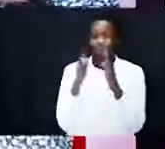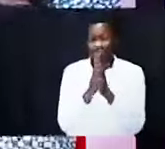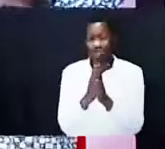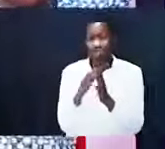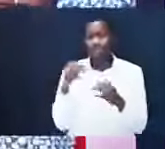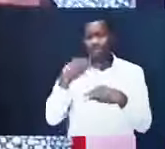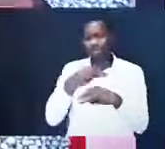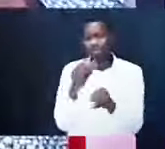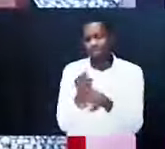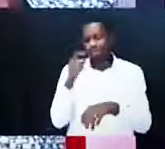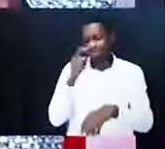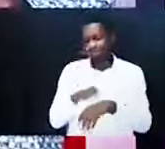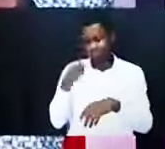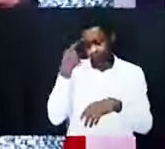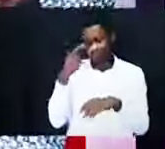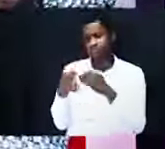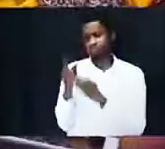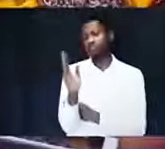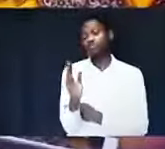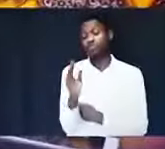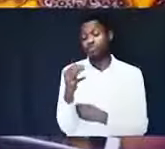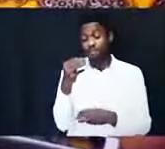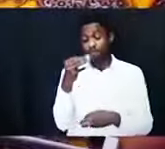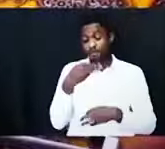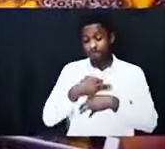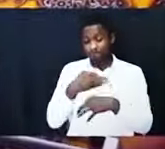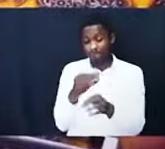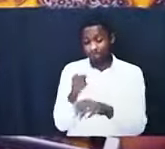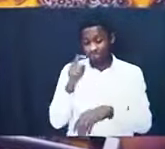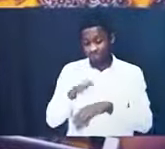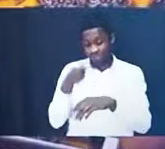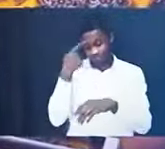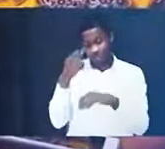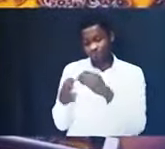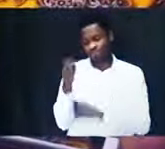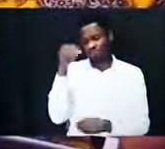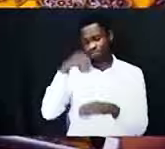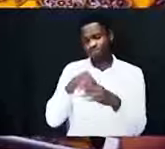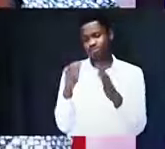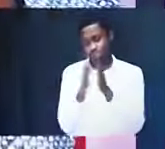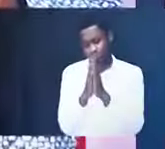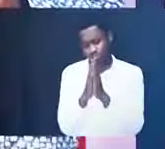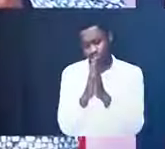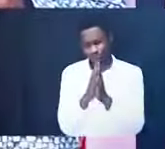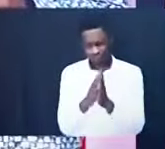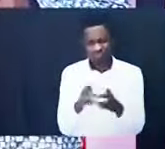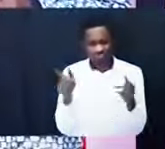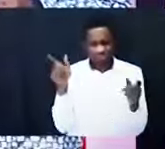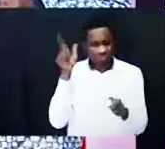God. Make time for God in prayer. Let's listen to the Apostle Paul